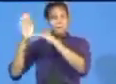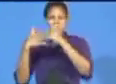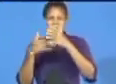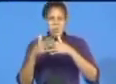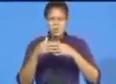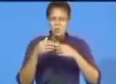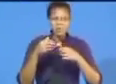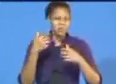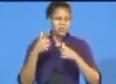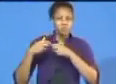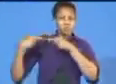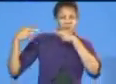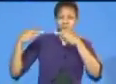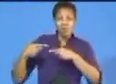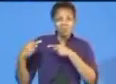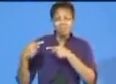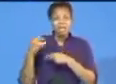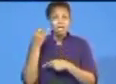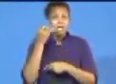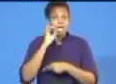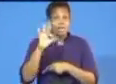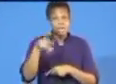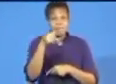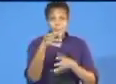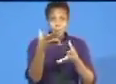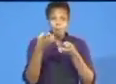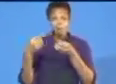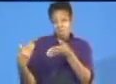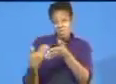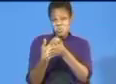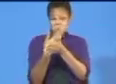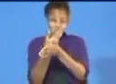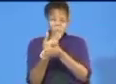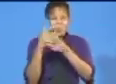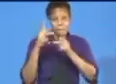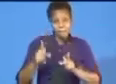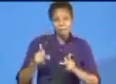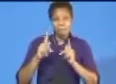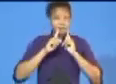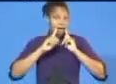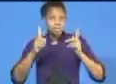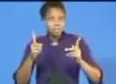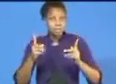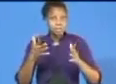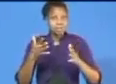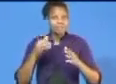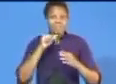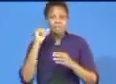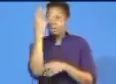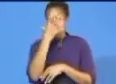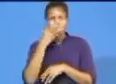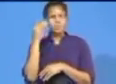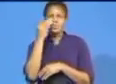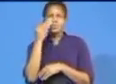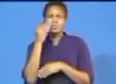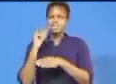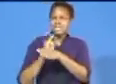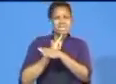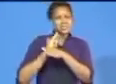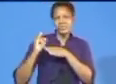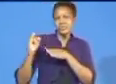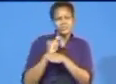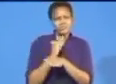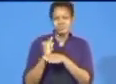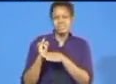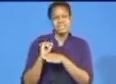issue is. If you want to be a brand new you, the answer is not in the beauty industry. The